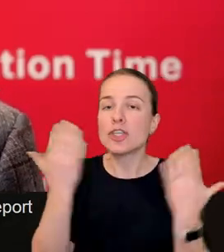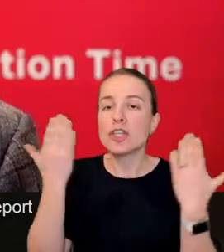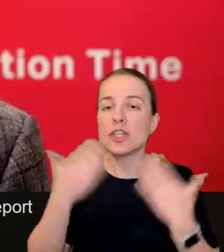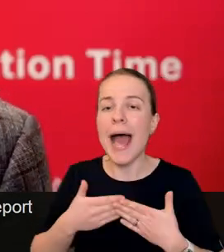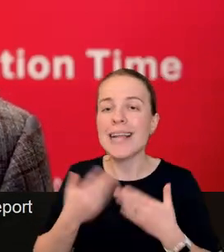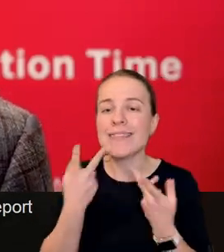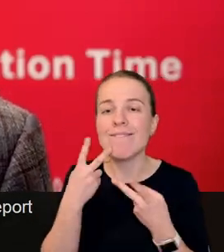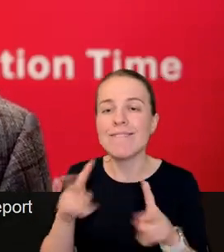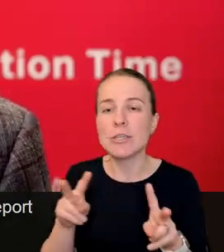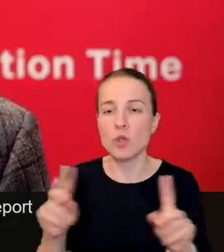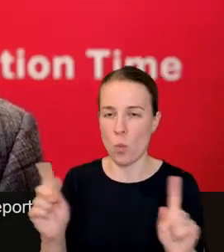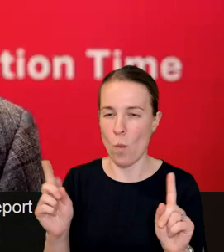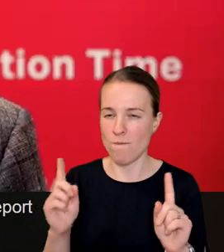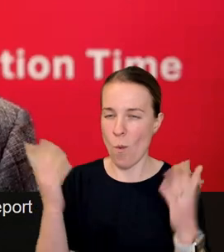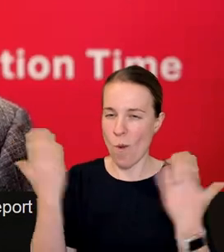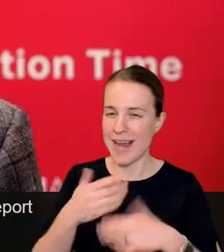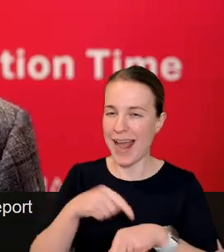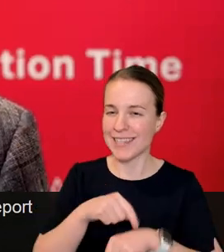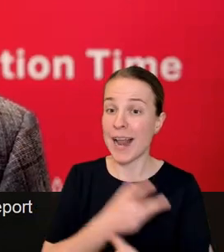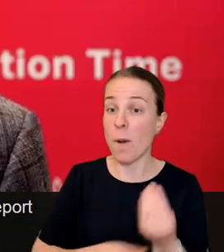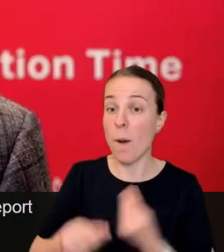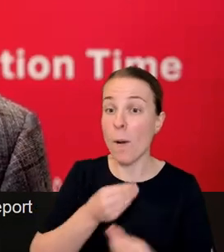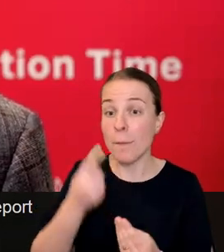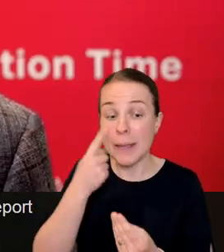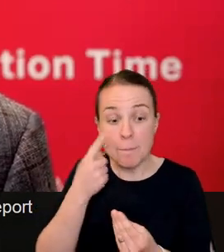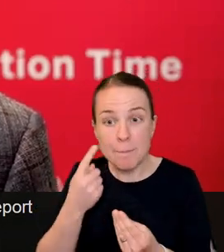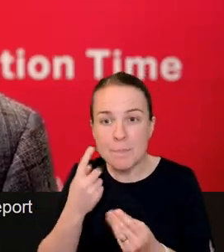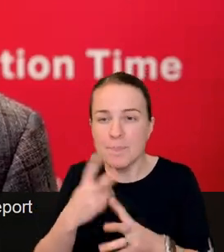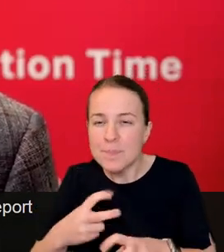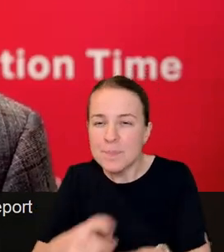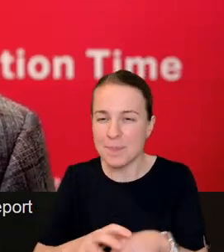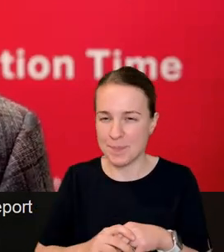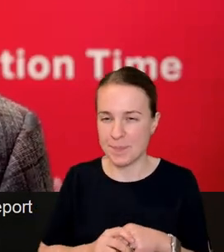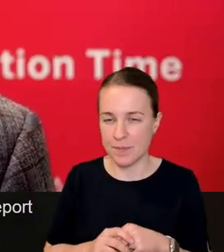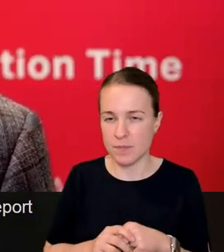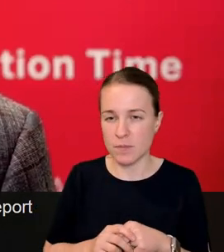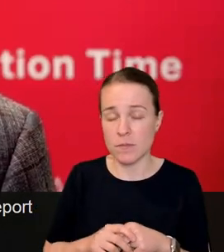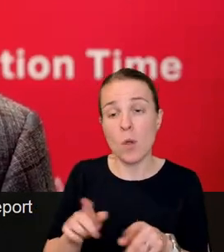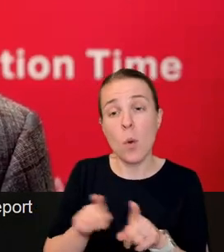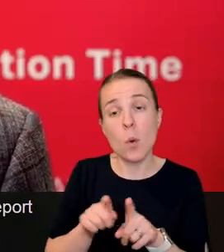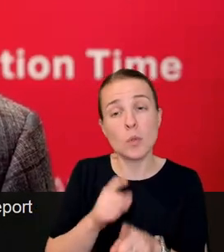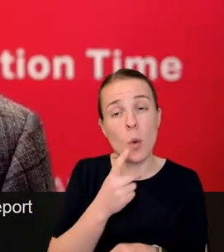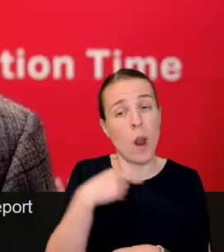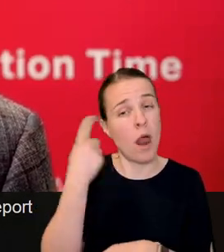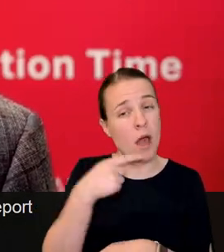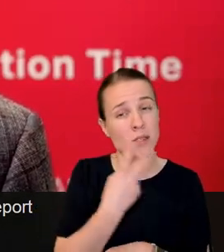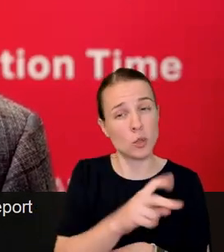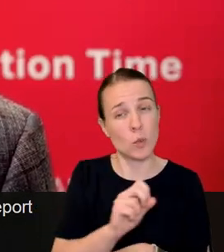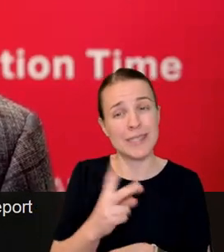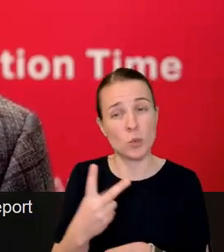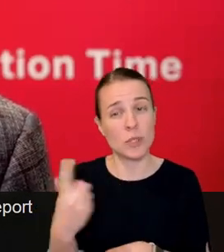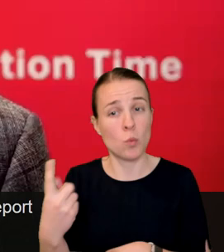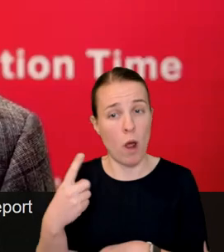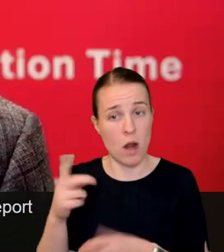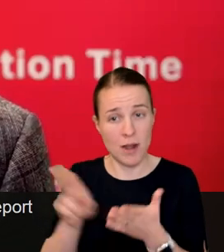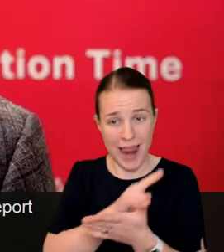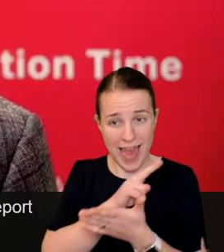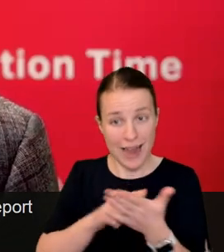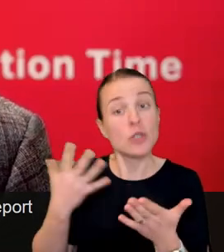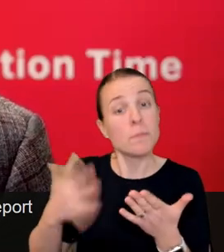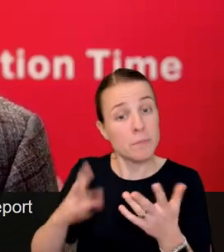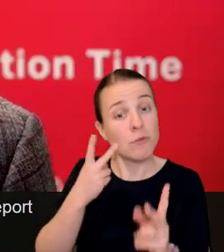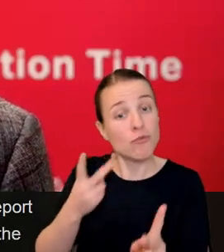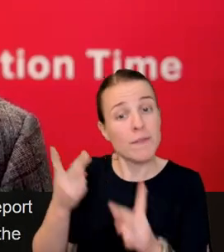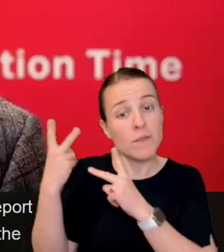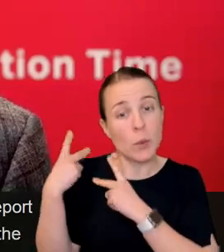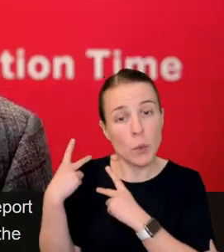economy. We reviewed London's 2021 elections and made suggestions for the